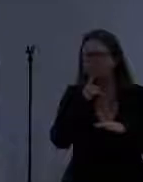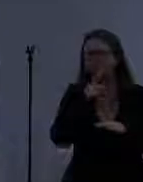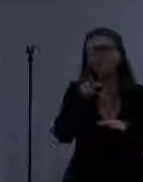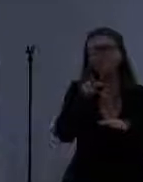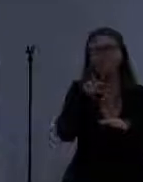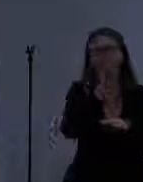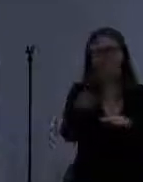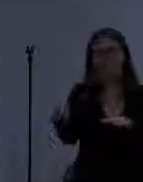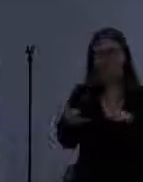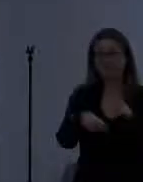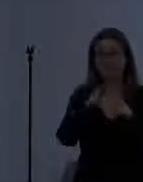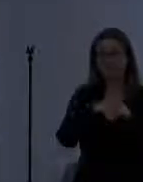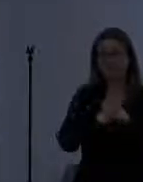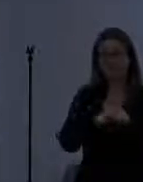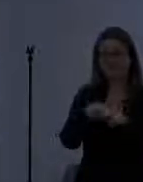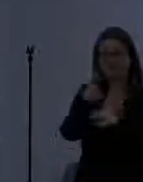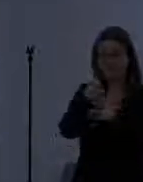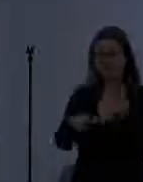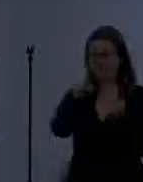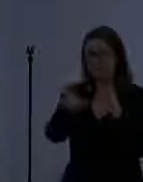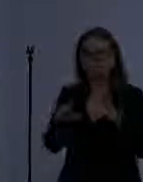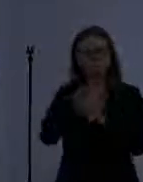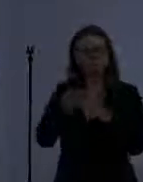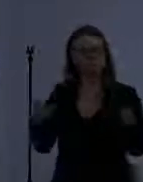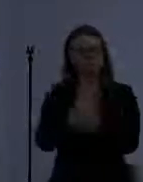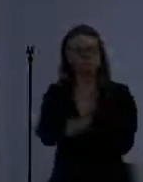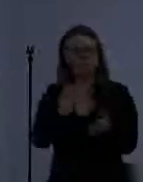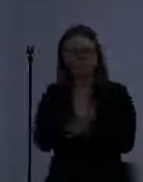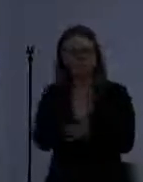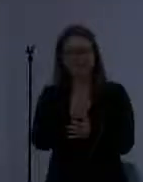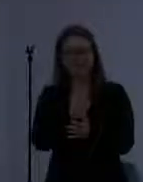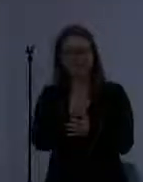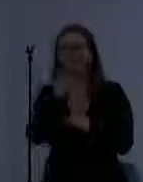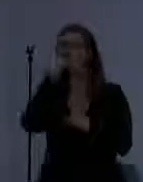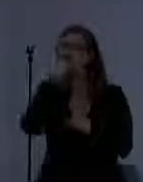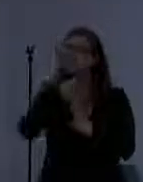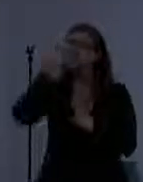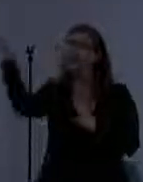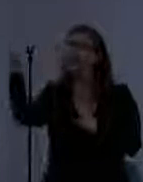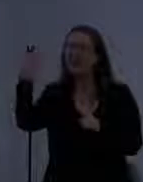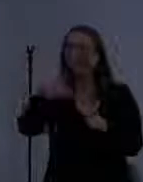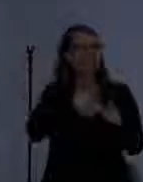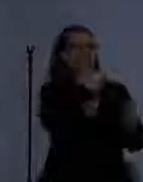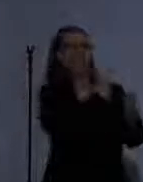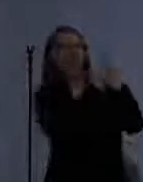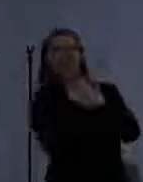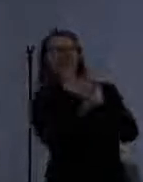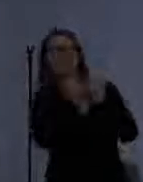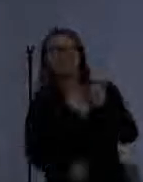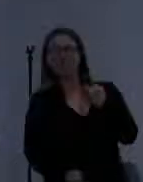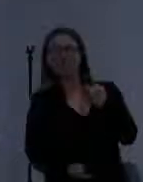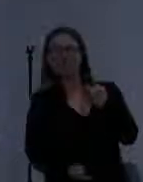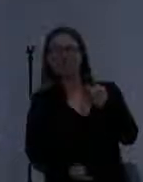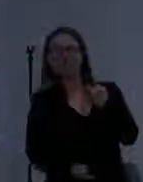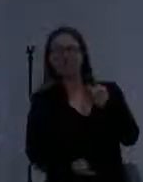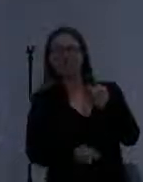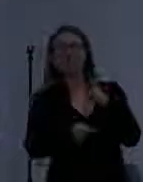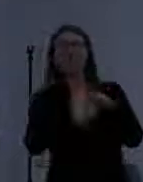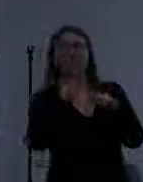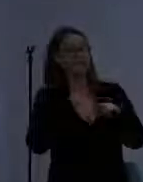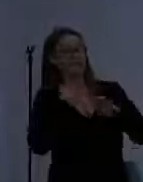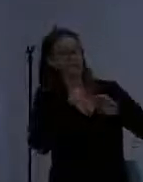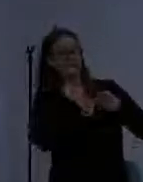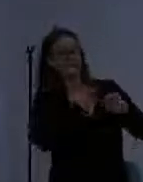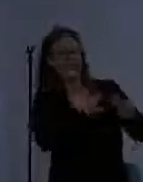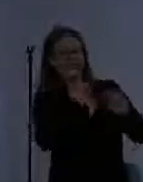it seems like there's lashback from providers when a complaint or even a feedback is made.